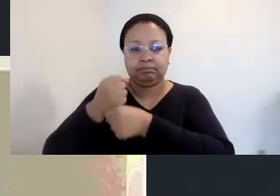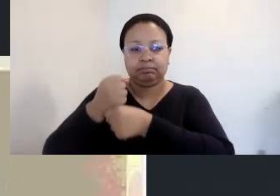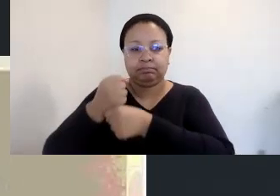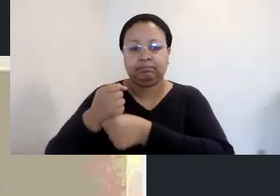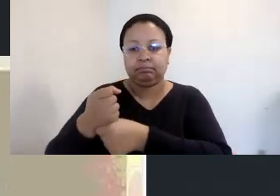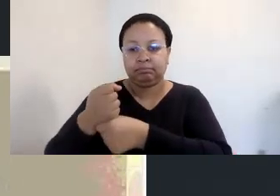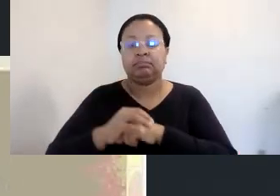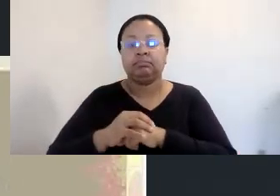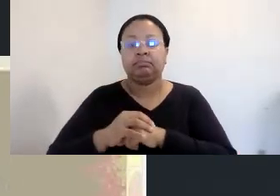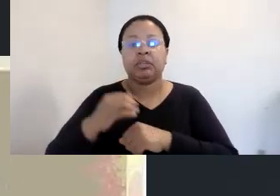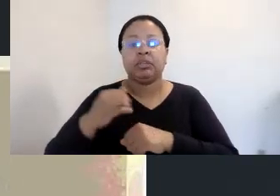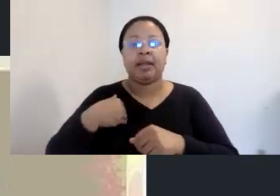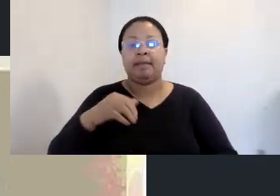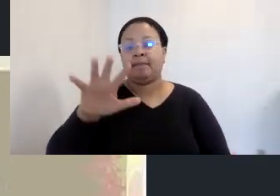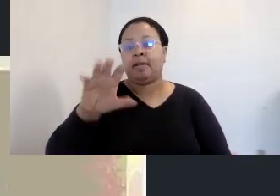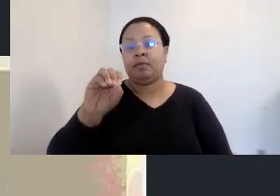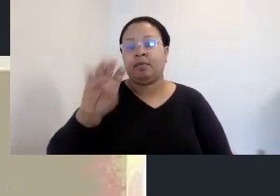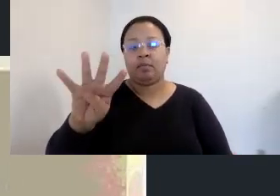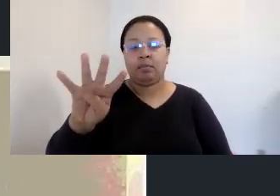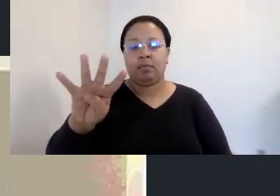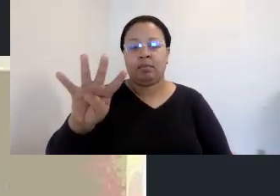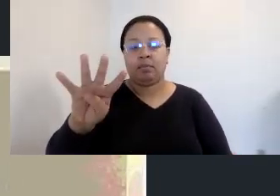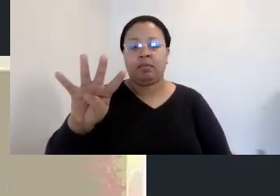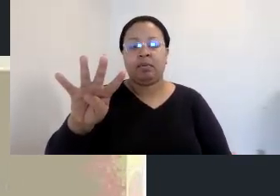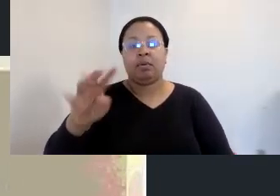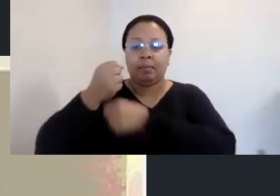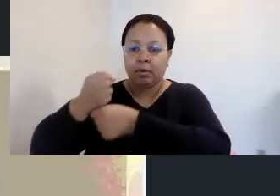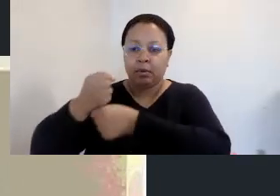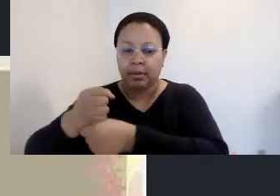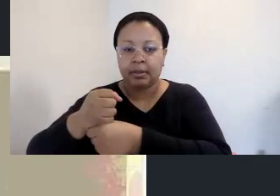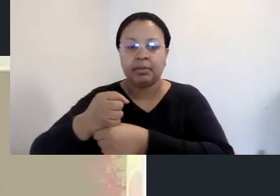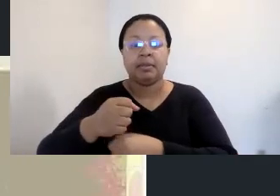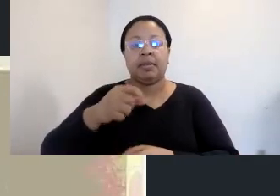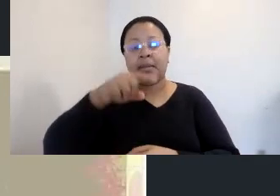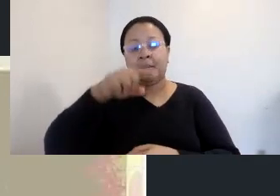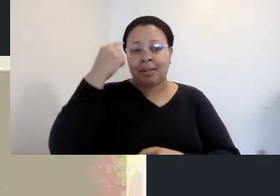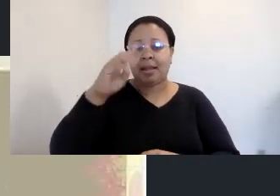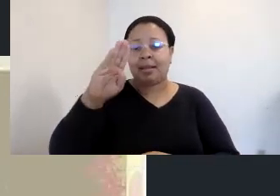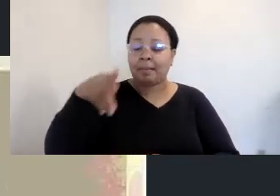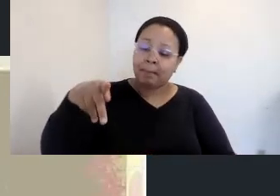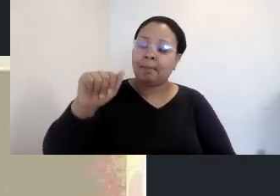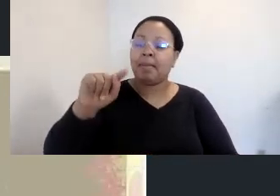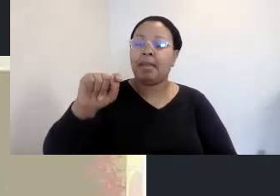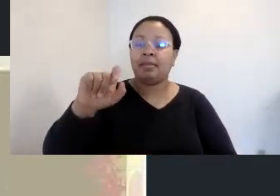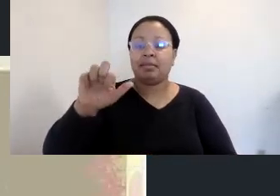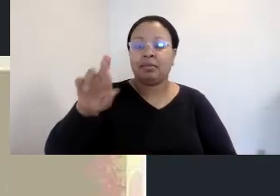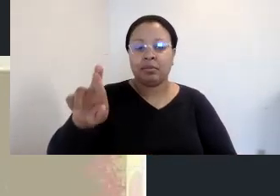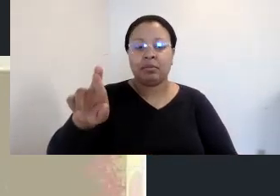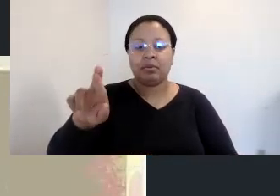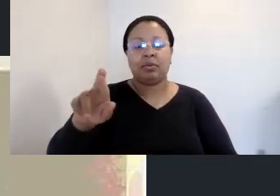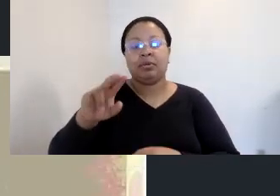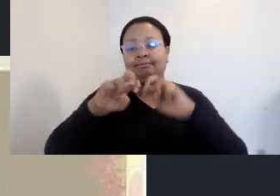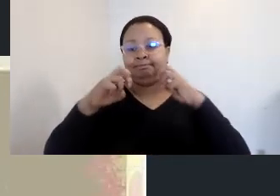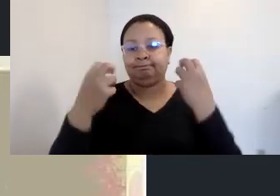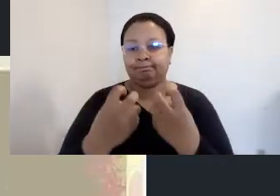So you have your 504 protests and your Black Panther sit-ins in 1977. So